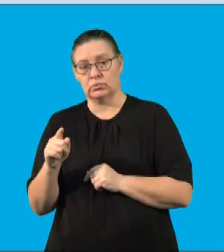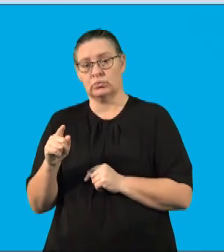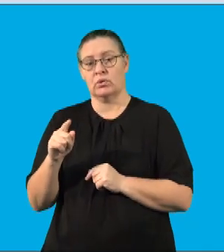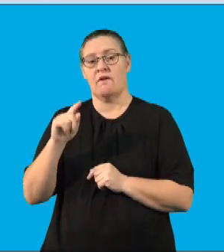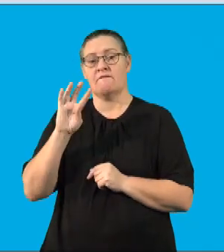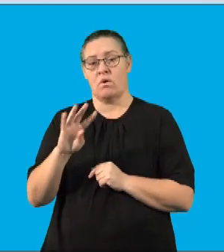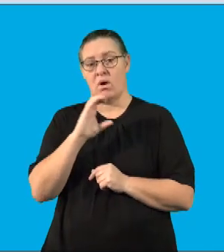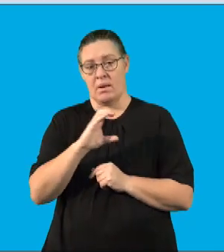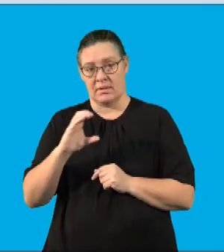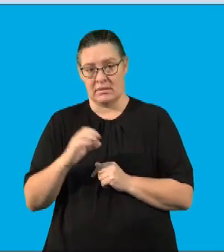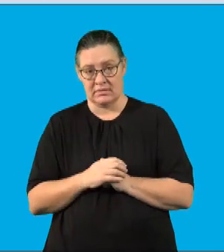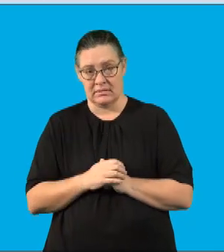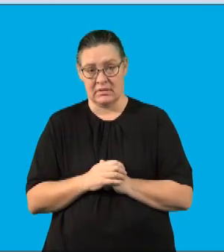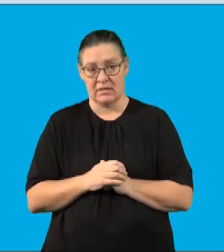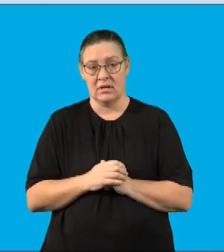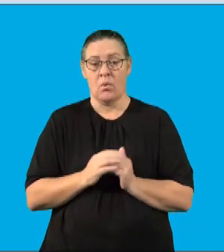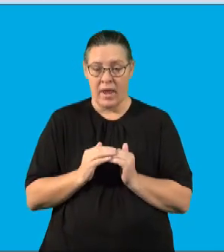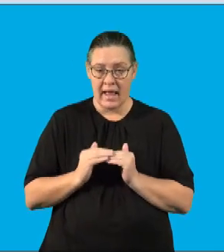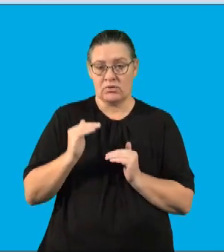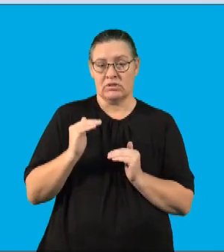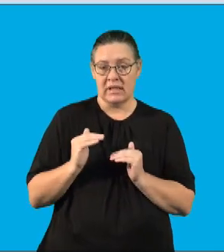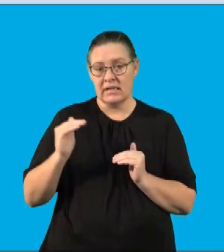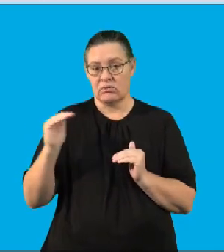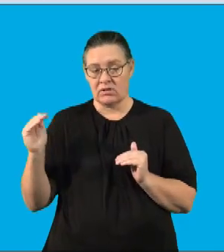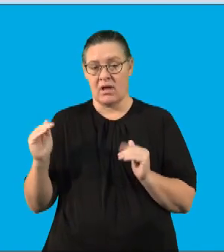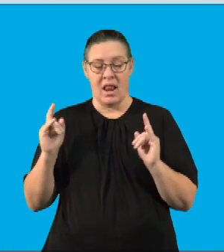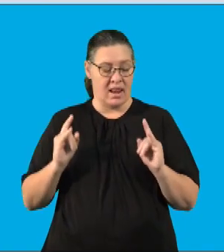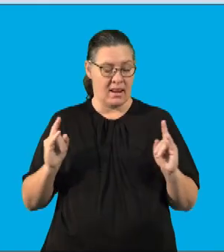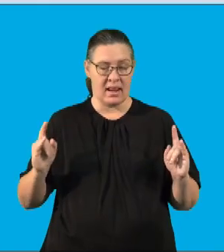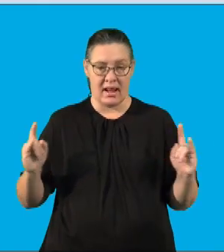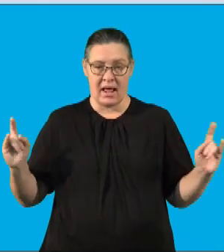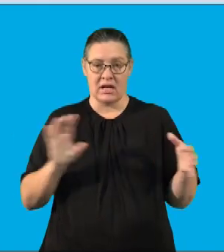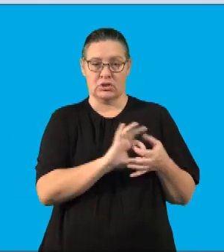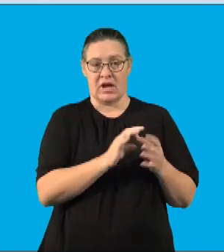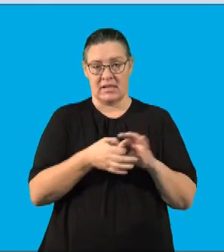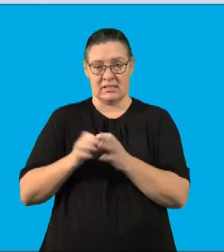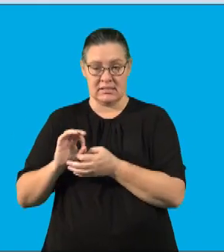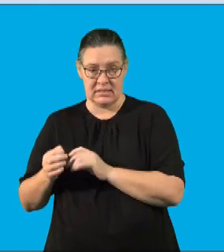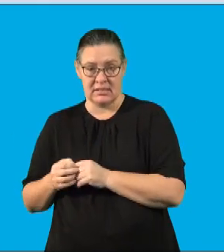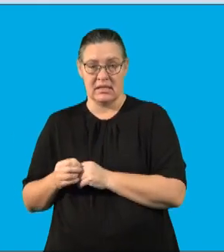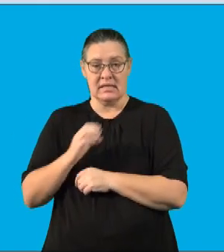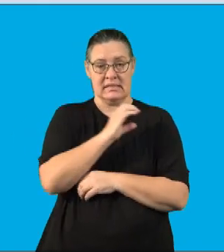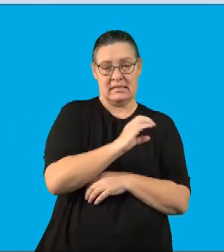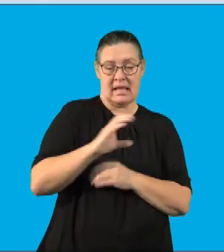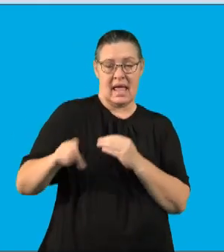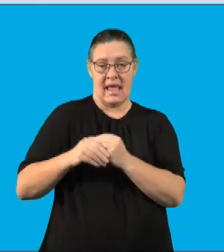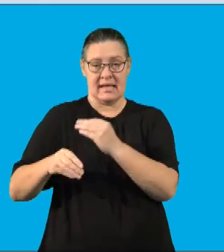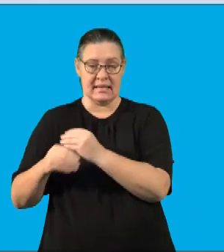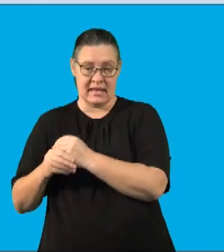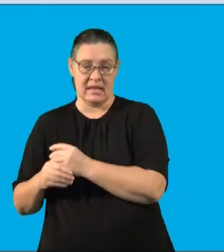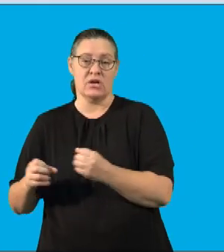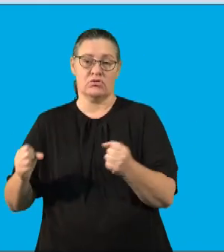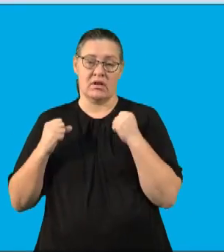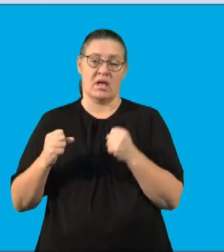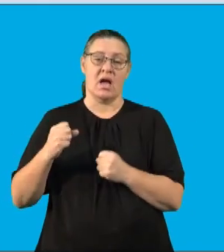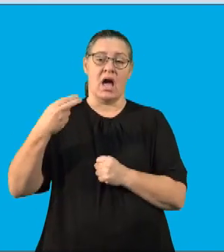to 4 carbons. As we are increasing in terms of the length of the chain, the strength of the hydrogen bond is